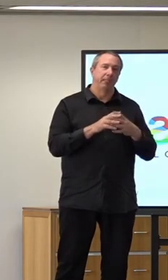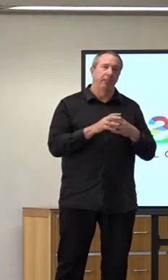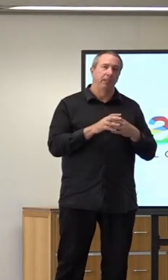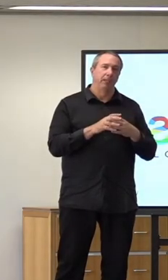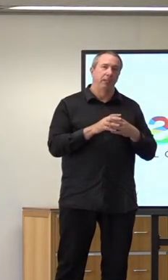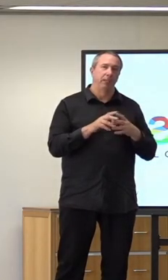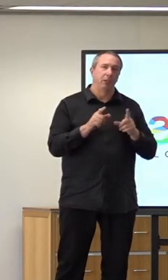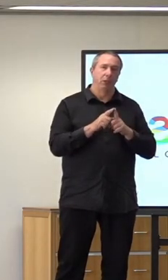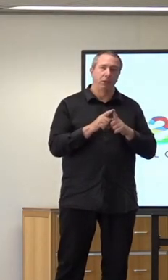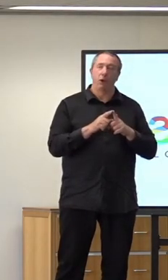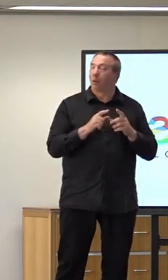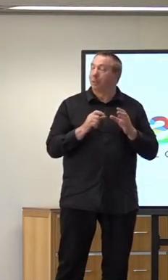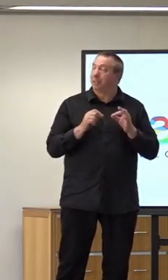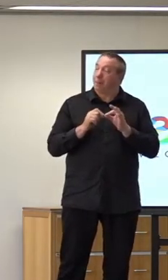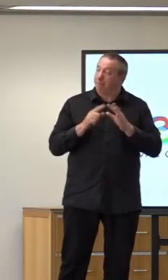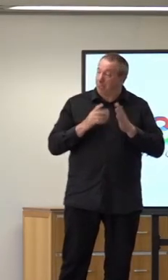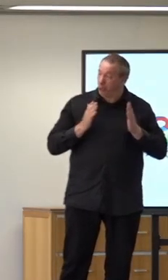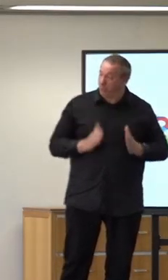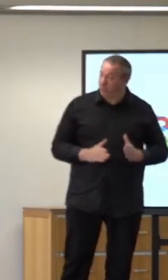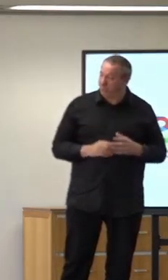of being human.